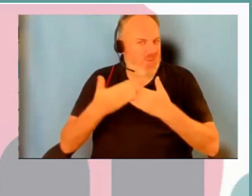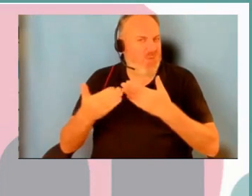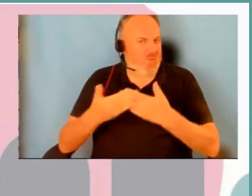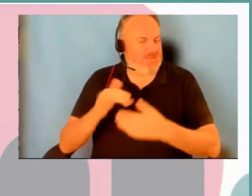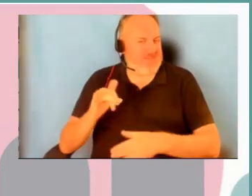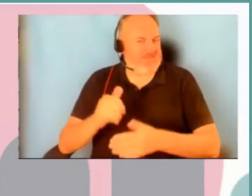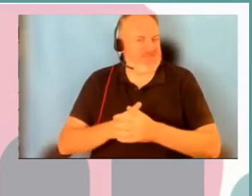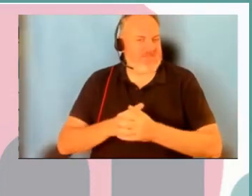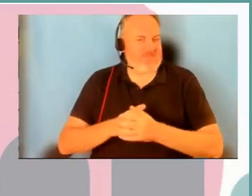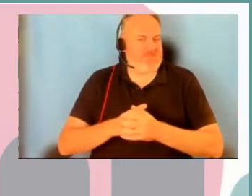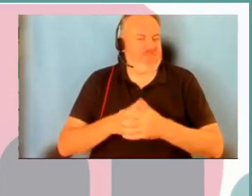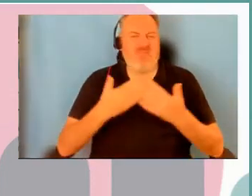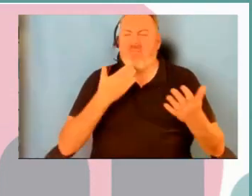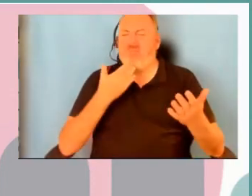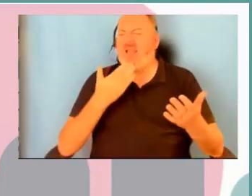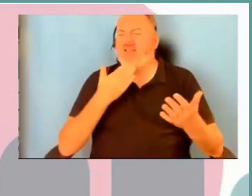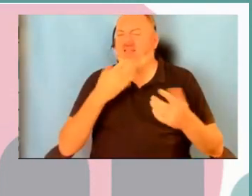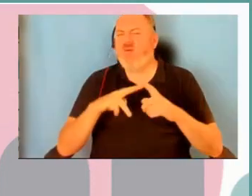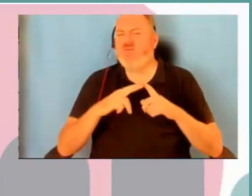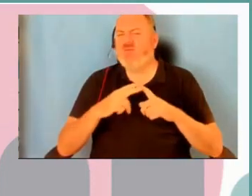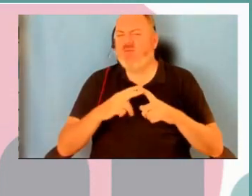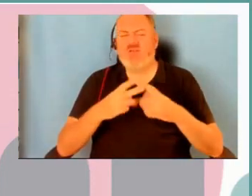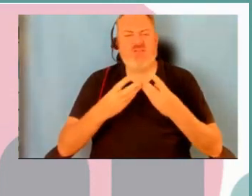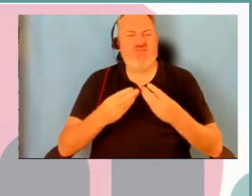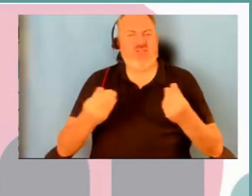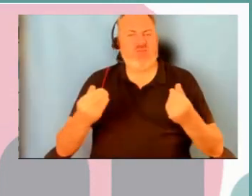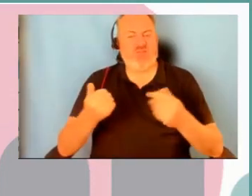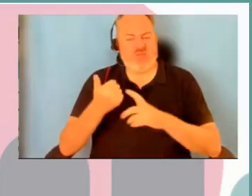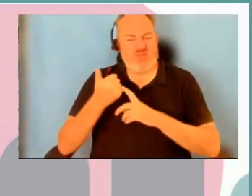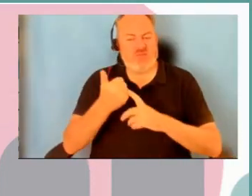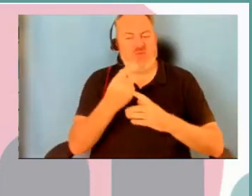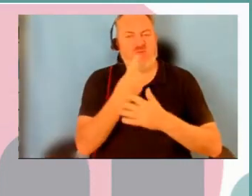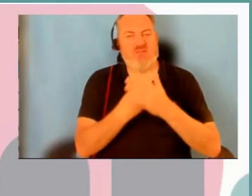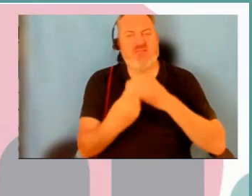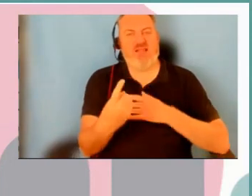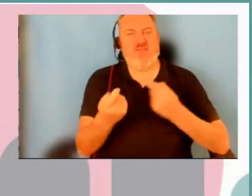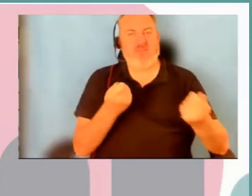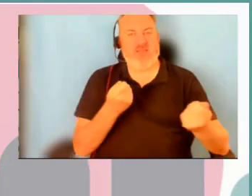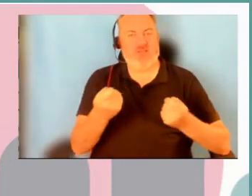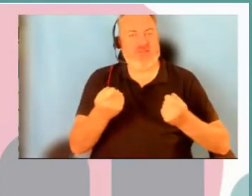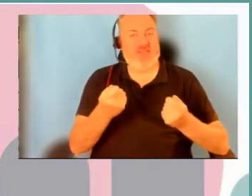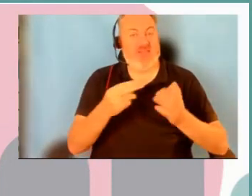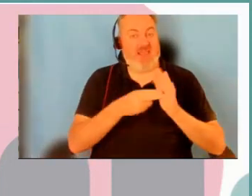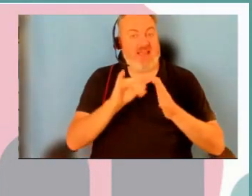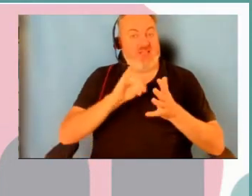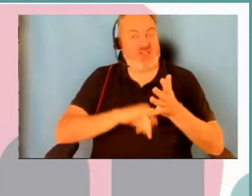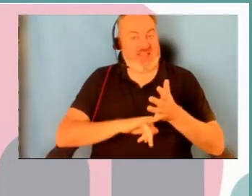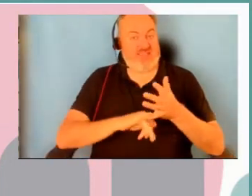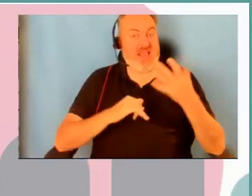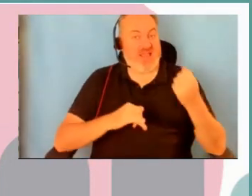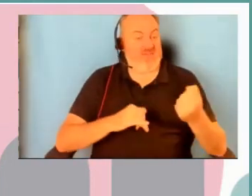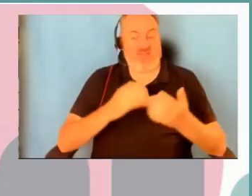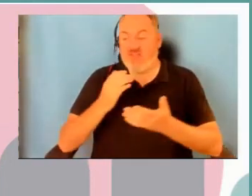So there are lots of tools available for self-management today, and they could be developed by the NHS, charities, and